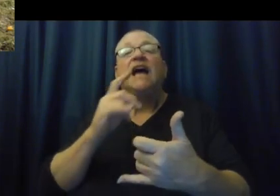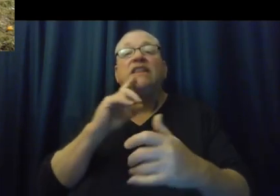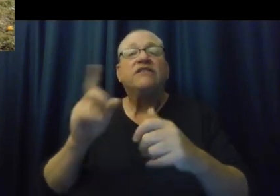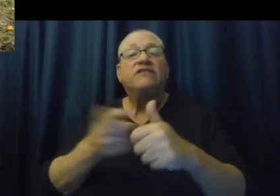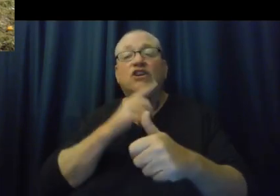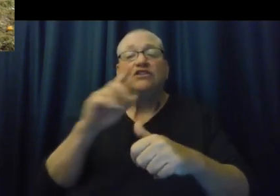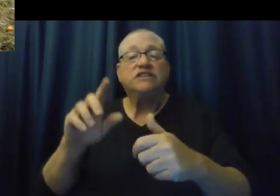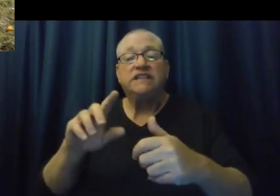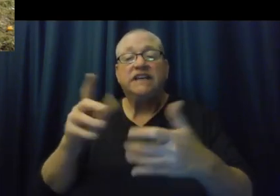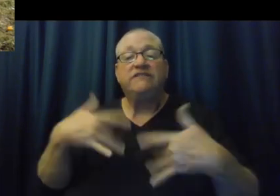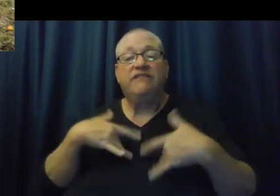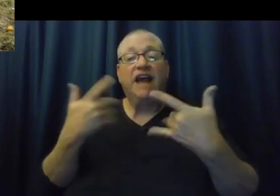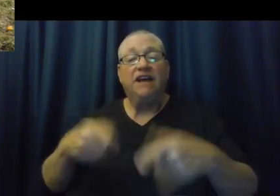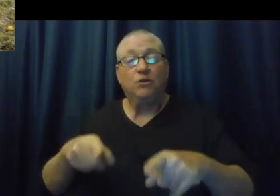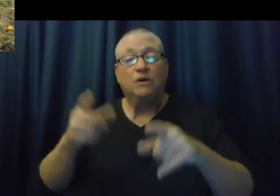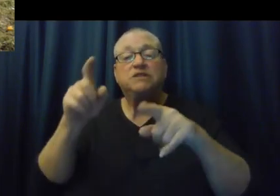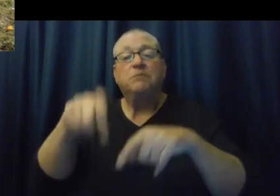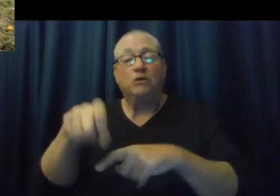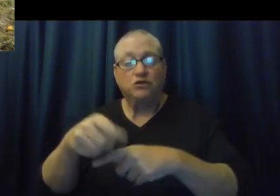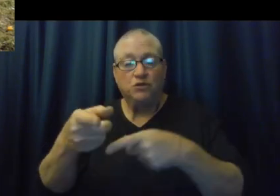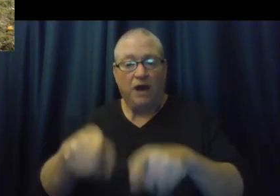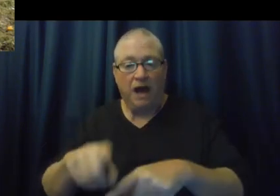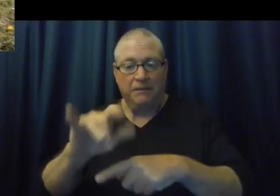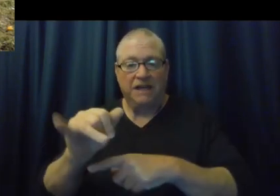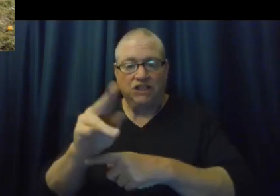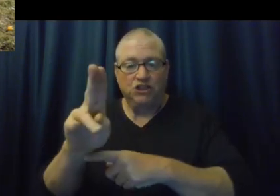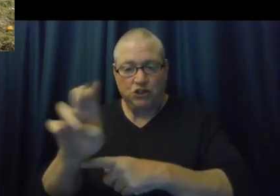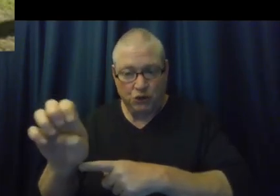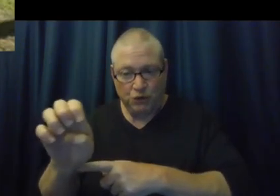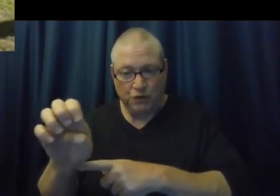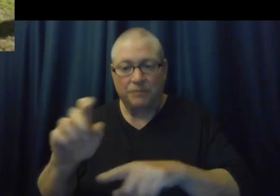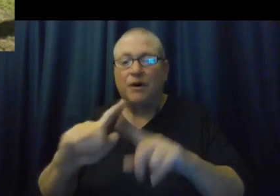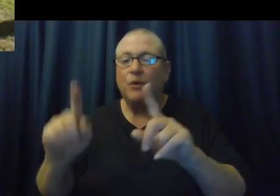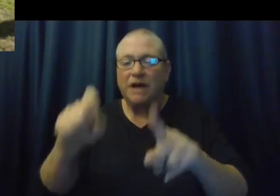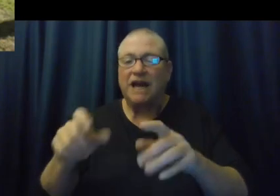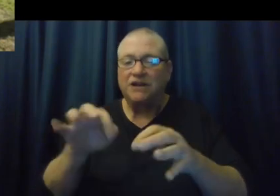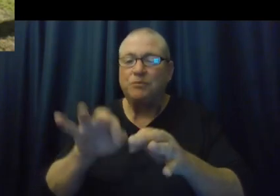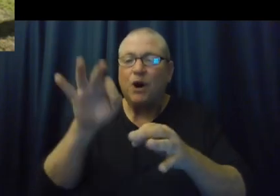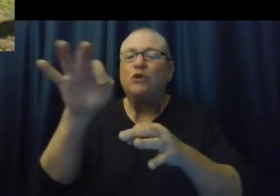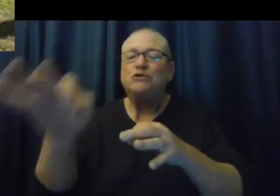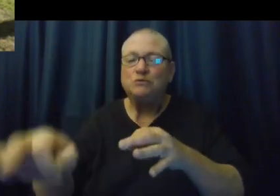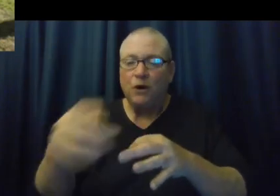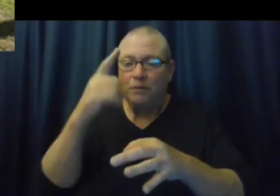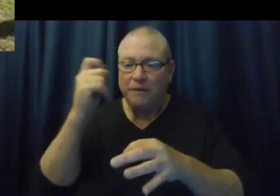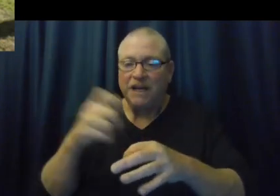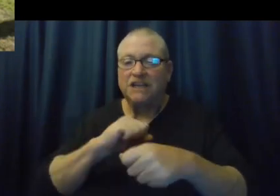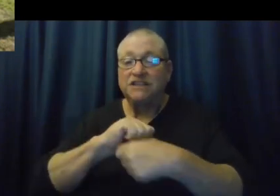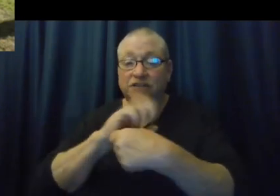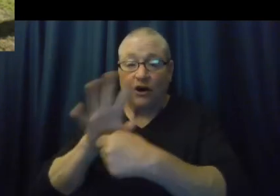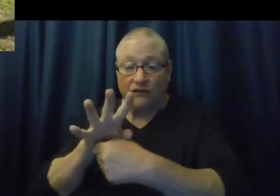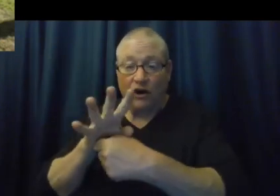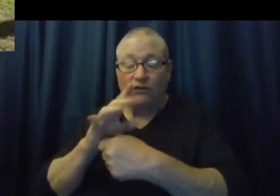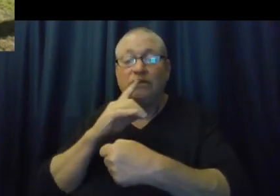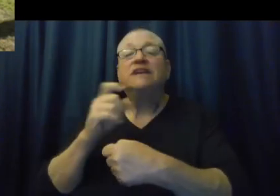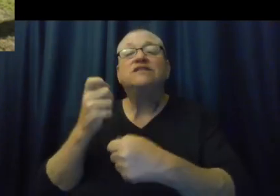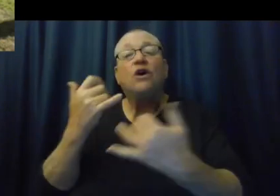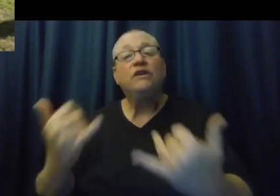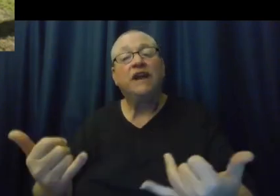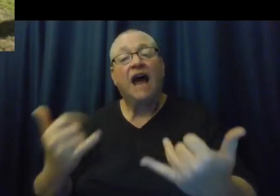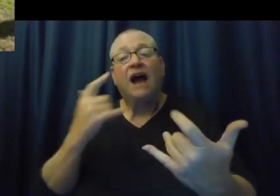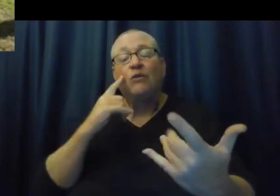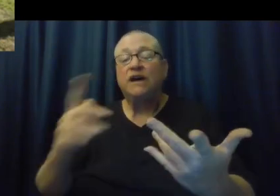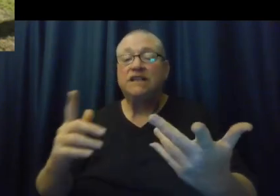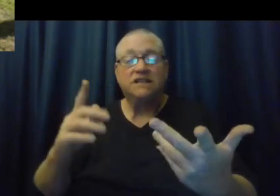June, but we obviously had to postpone that due to COVID-19. So now this is a way overdue celebration for